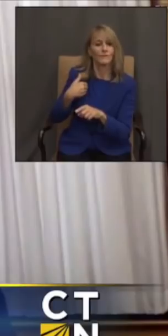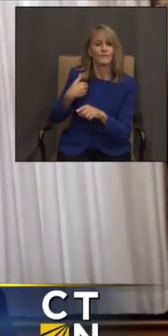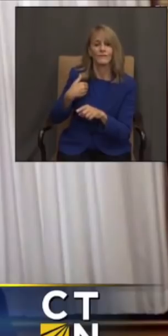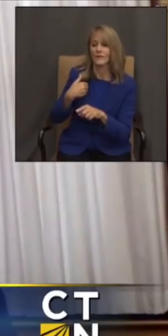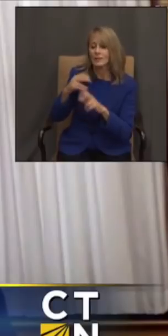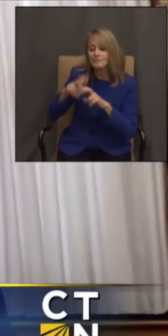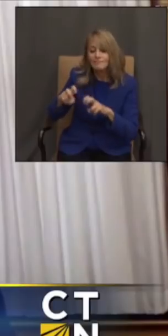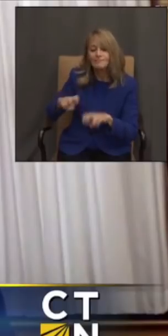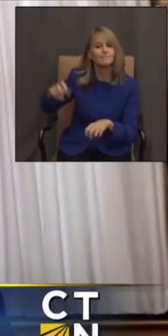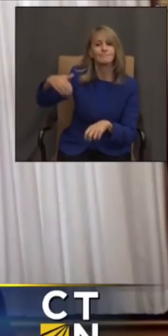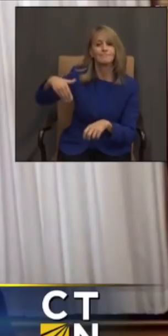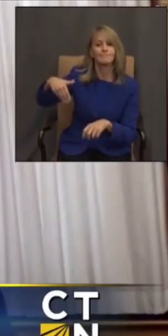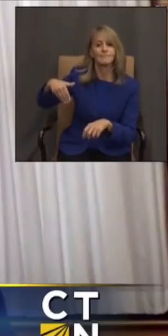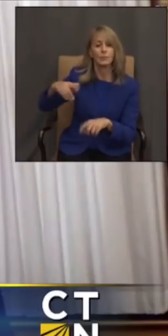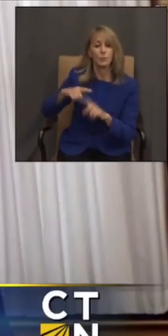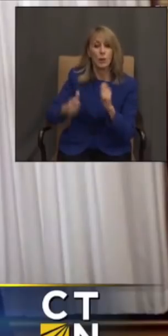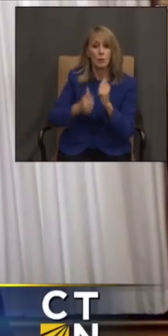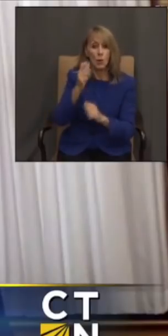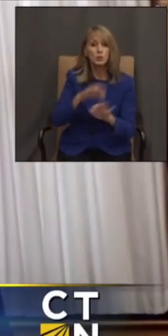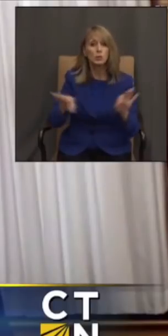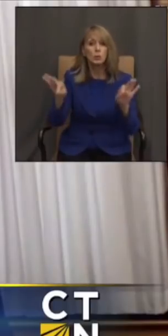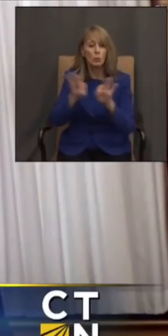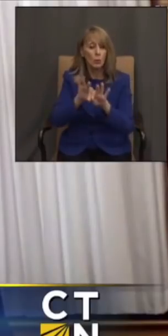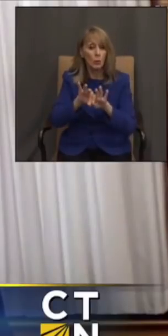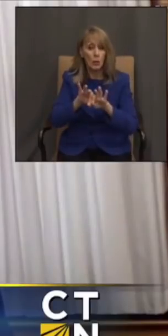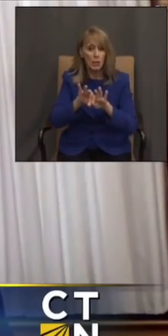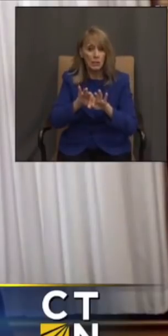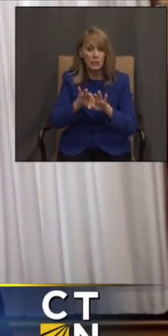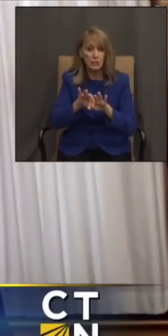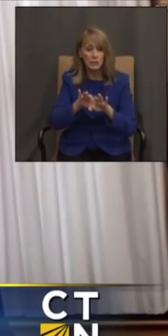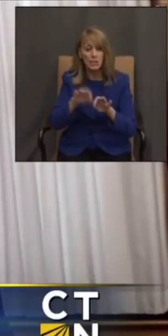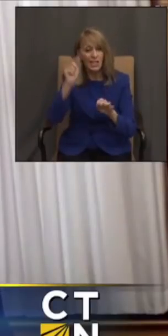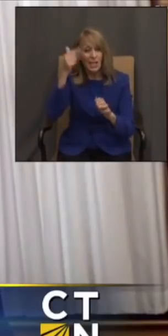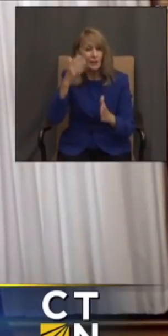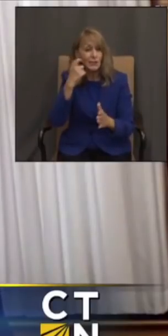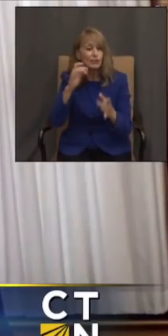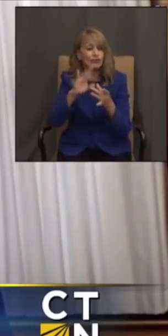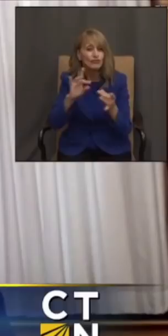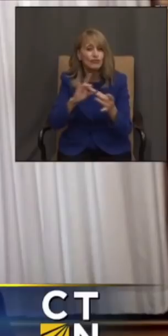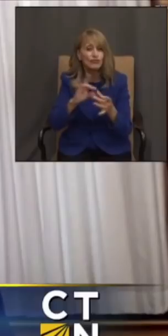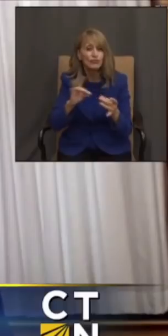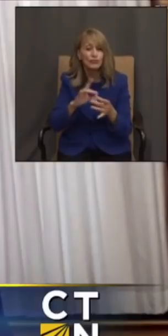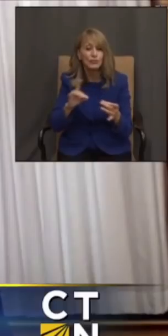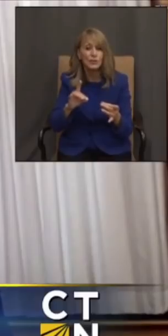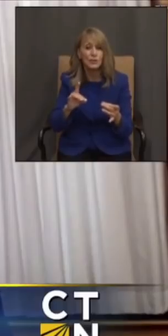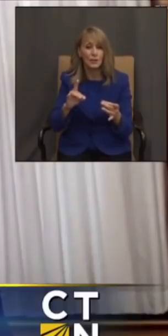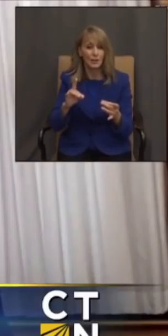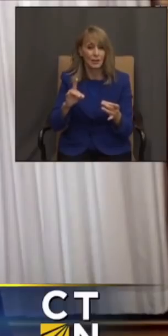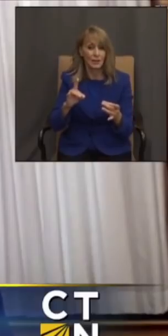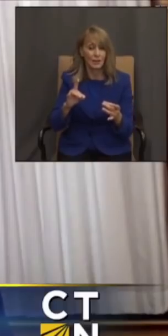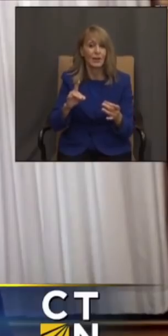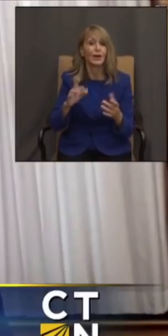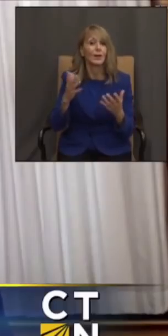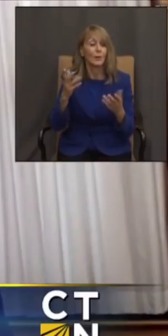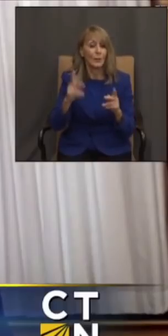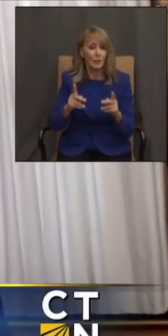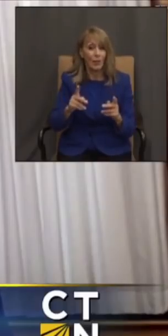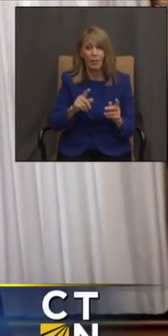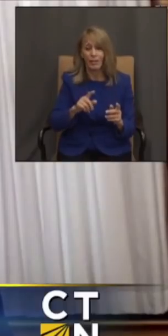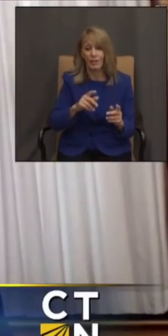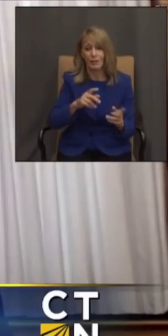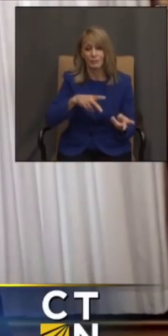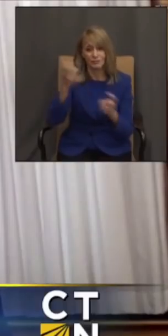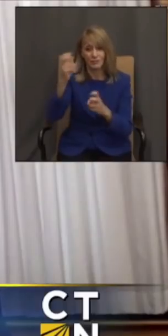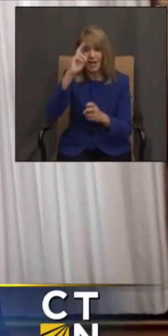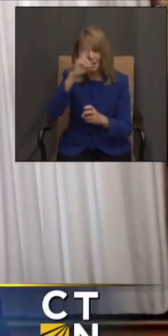But the most important point is what the governor said at the end is what's common about almost everybody who's being hospitalized right now is that they were